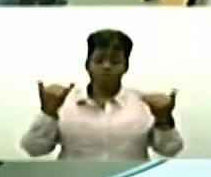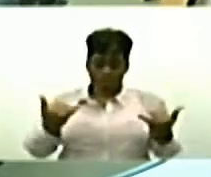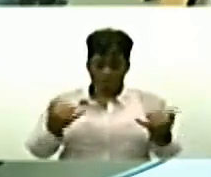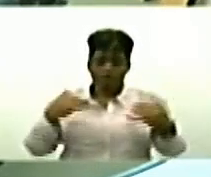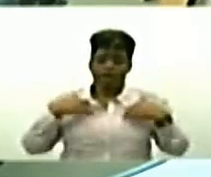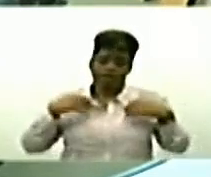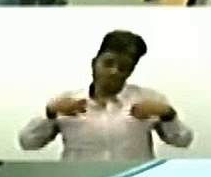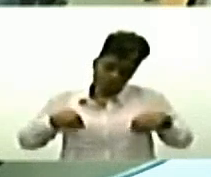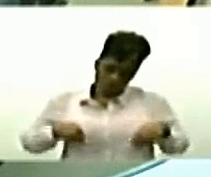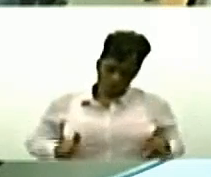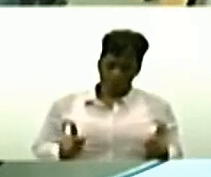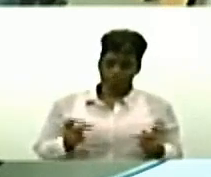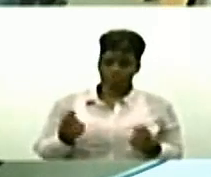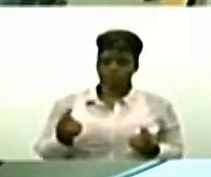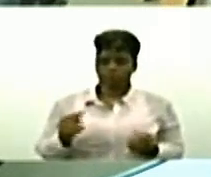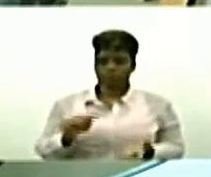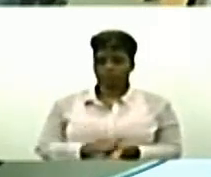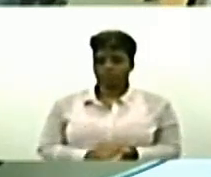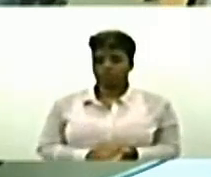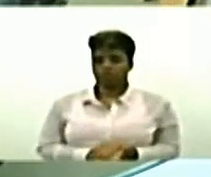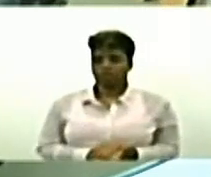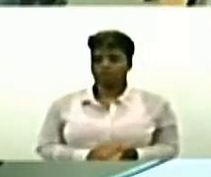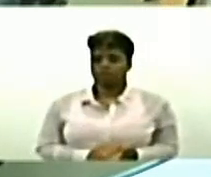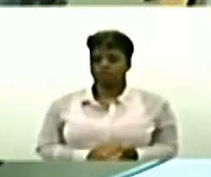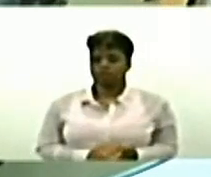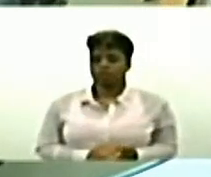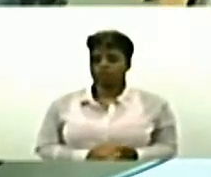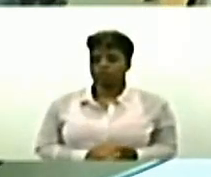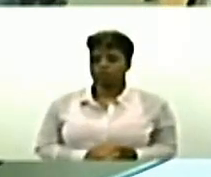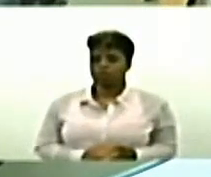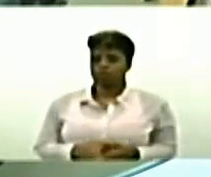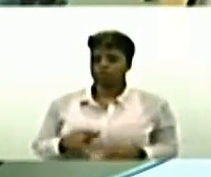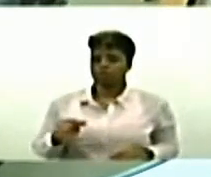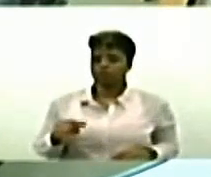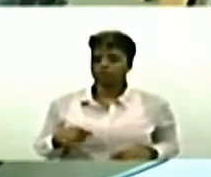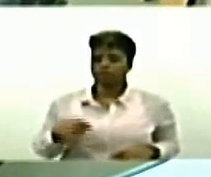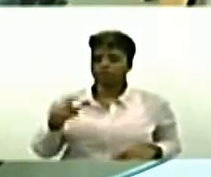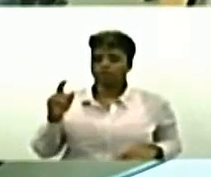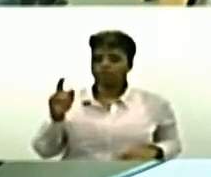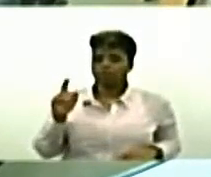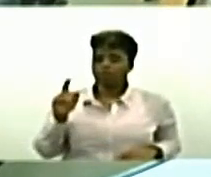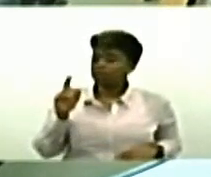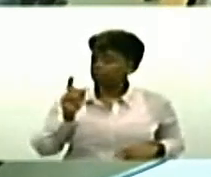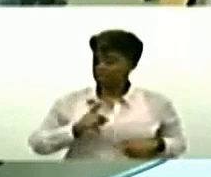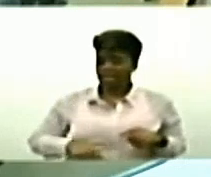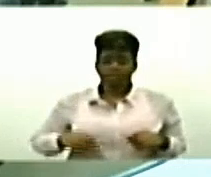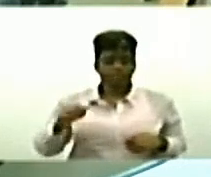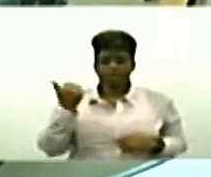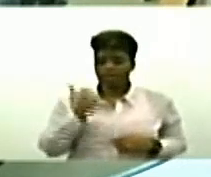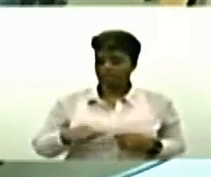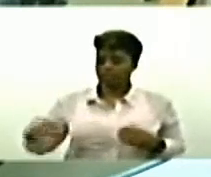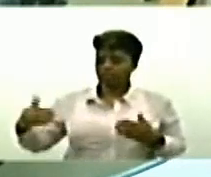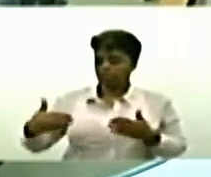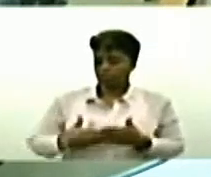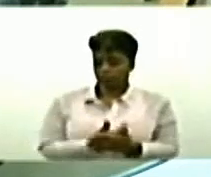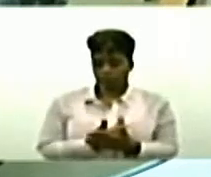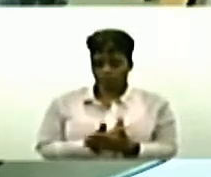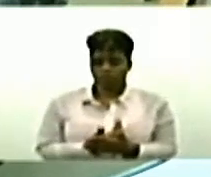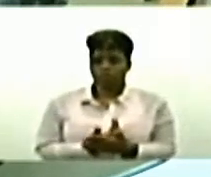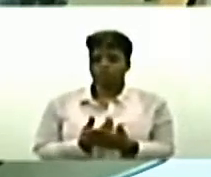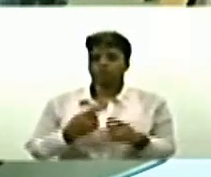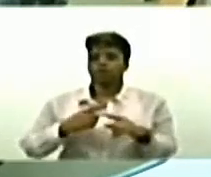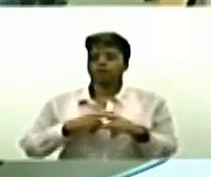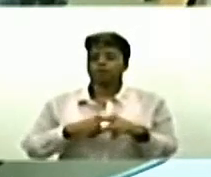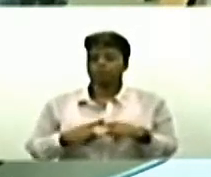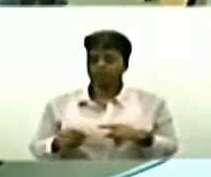do so now in the bill. You can't introduce any fresh matter, as it were. Yes, just to let you